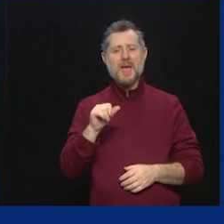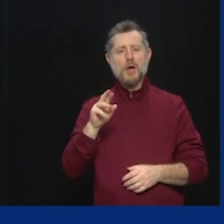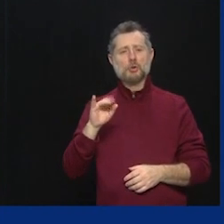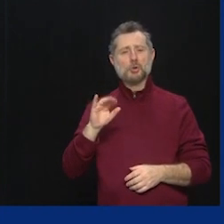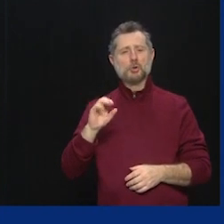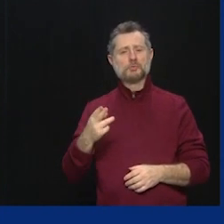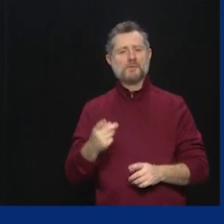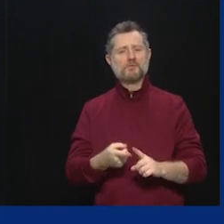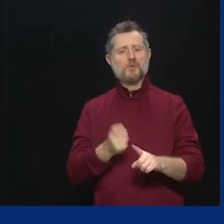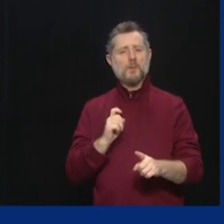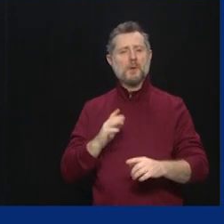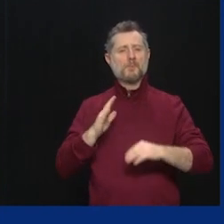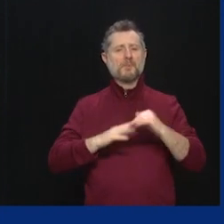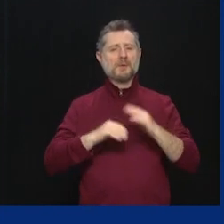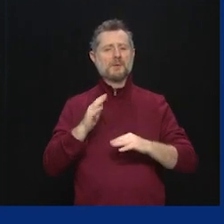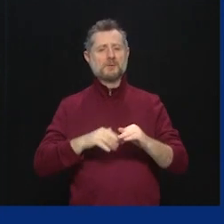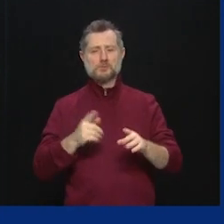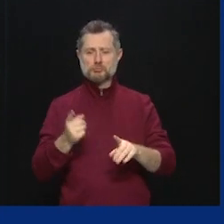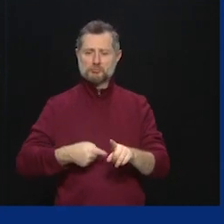Council,